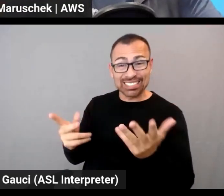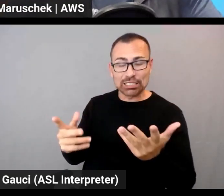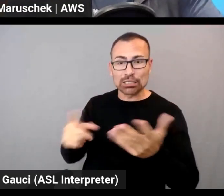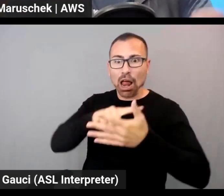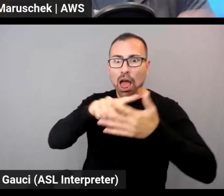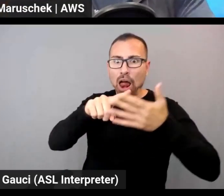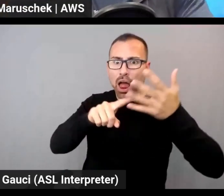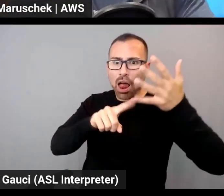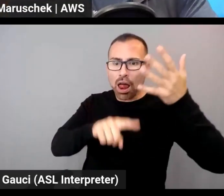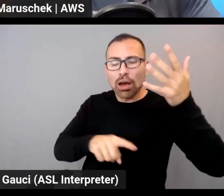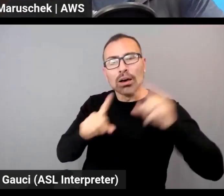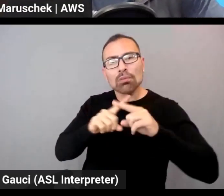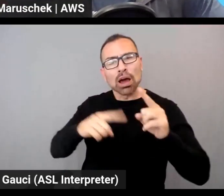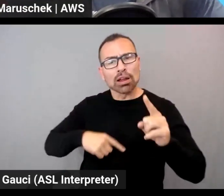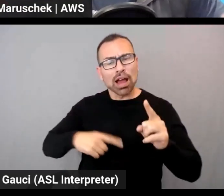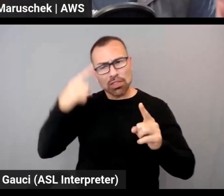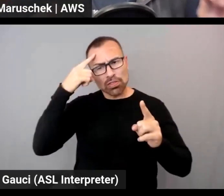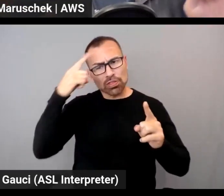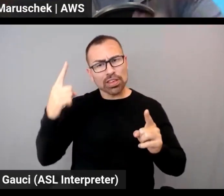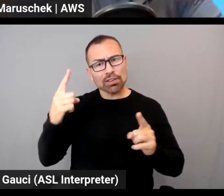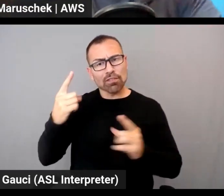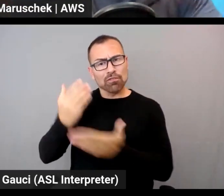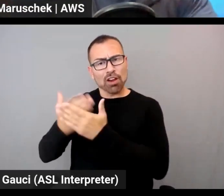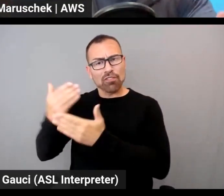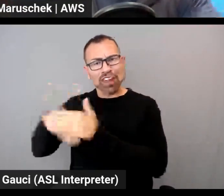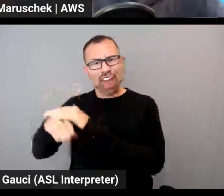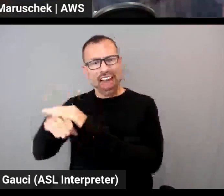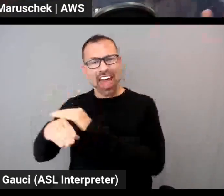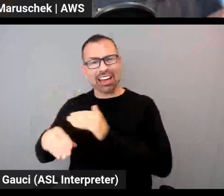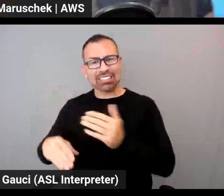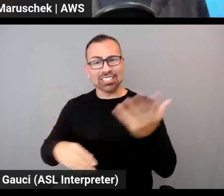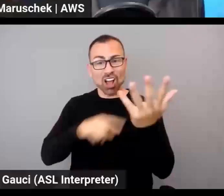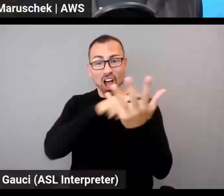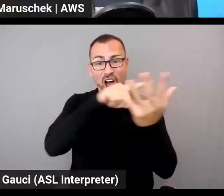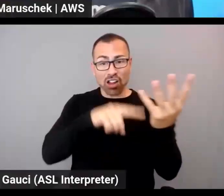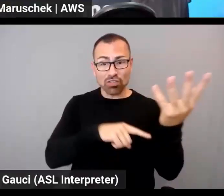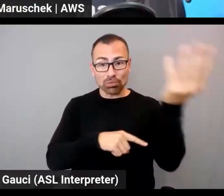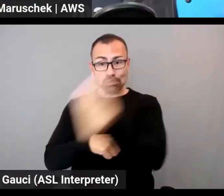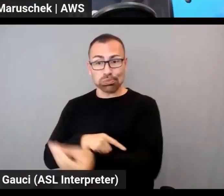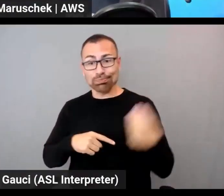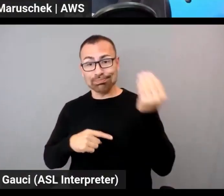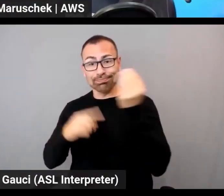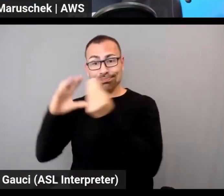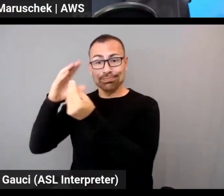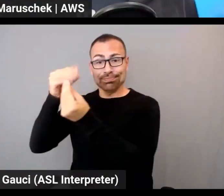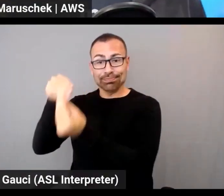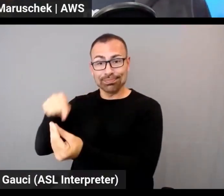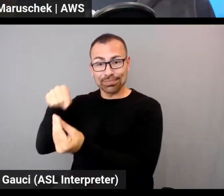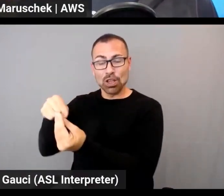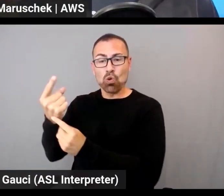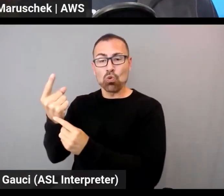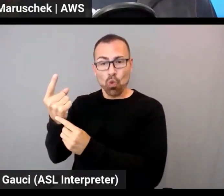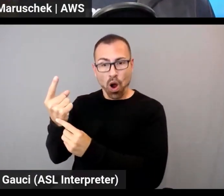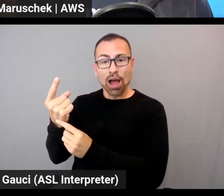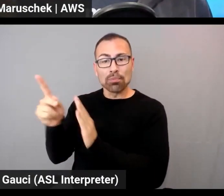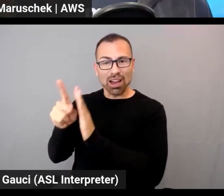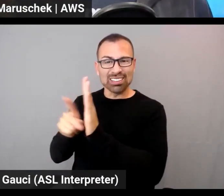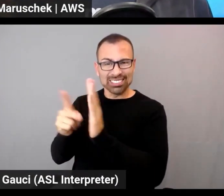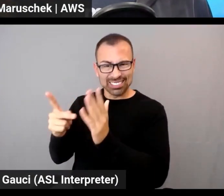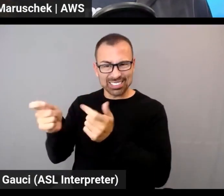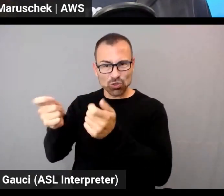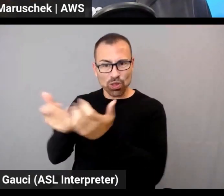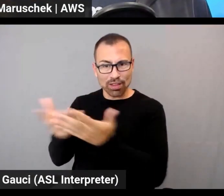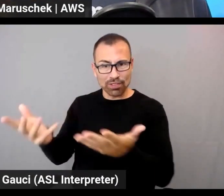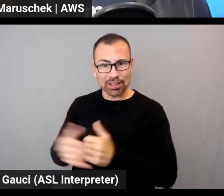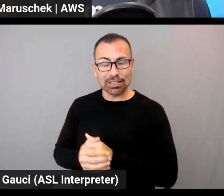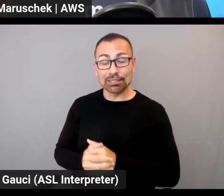centralize all that into one policy to control all of everything I just said. Yeah, and that's one of the nice things about verified